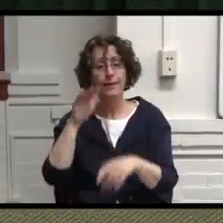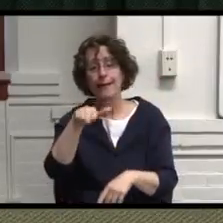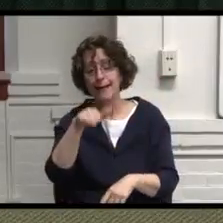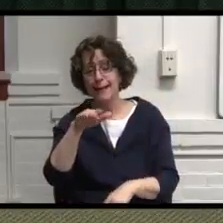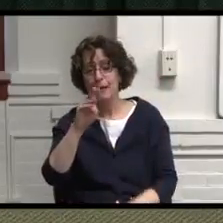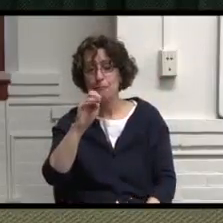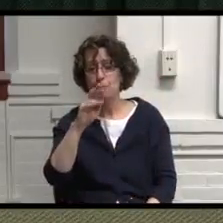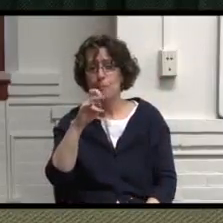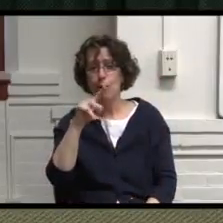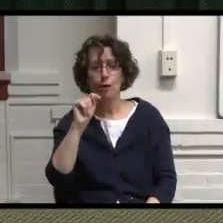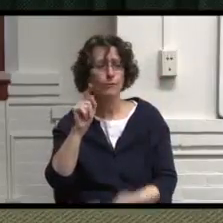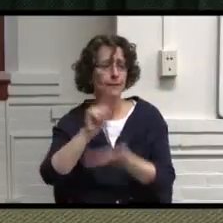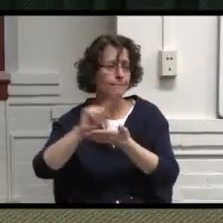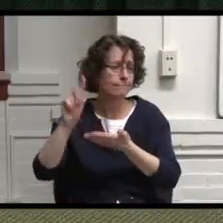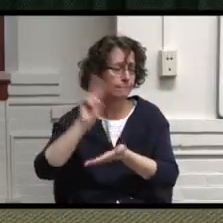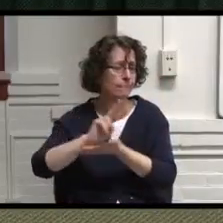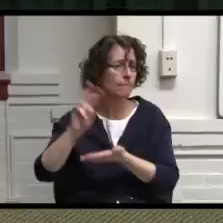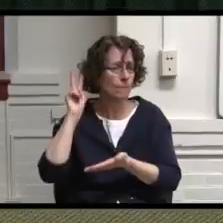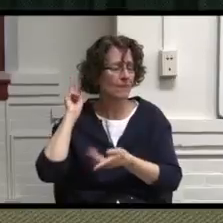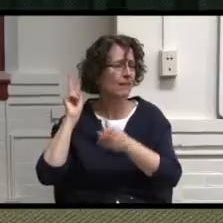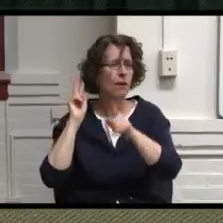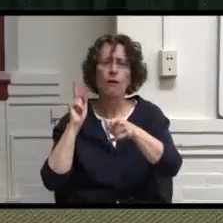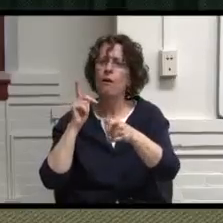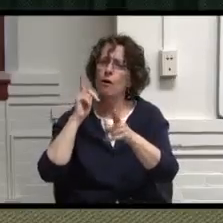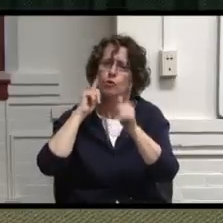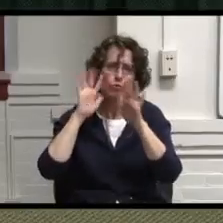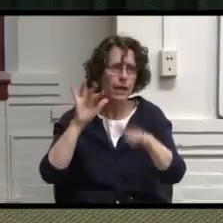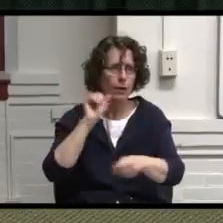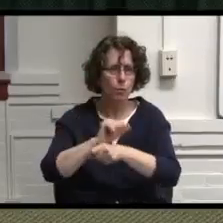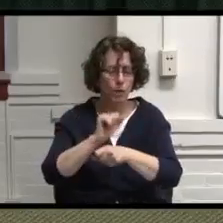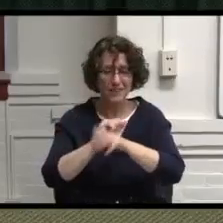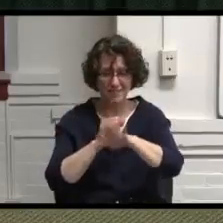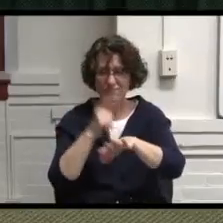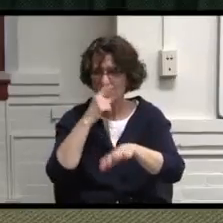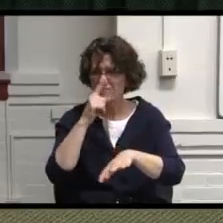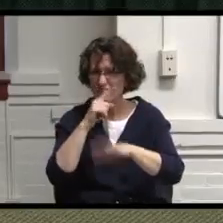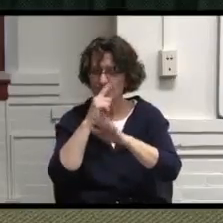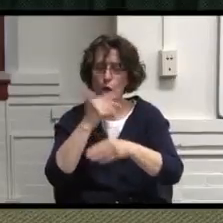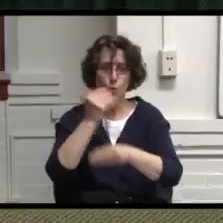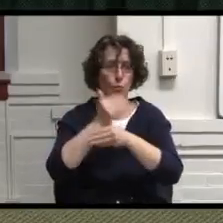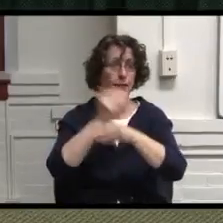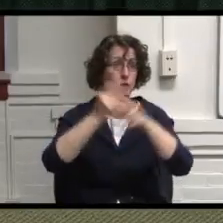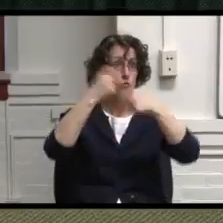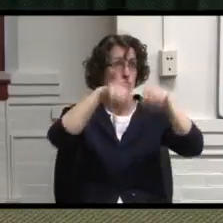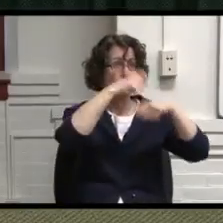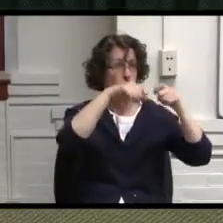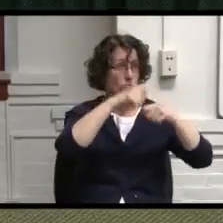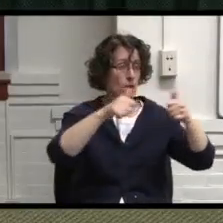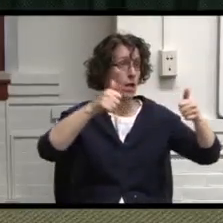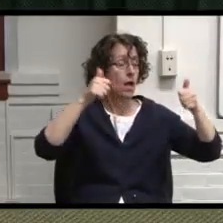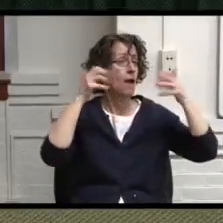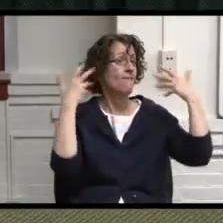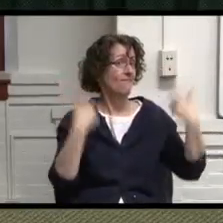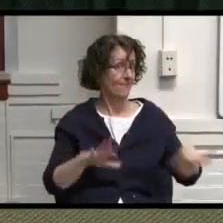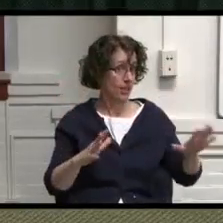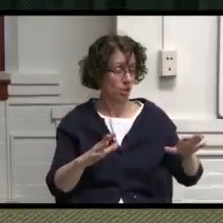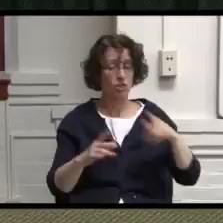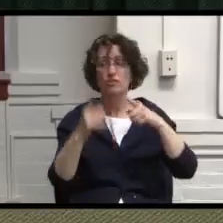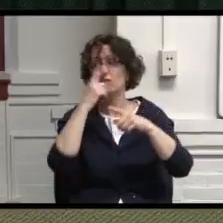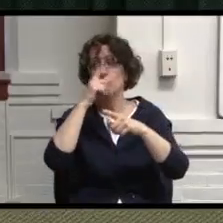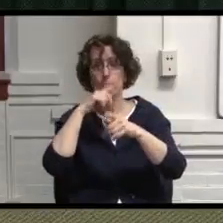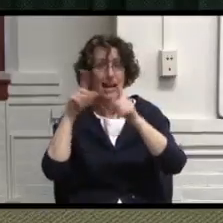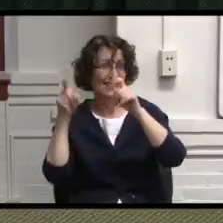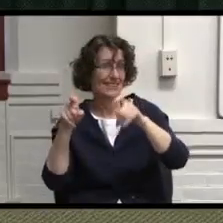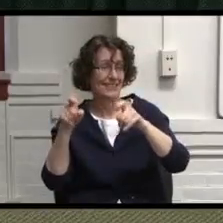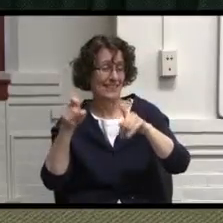maybe a week or two ago and said, can you help to verify that these things are being installed and installed well? And as Carol pointed